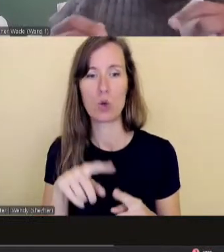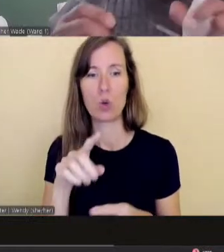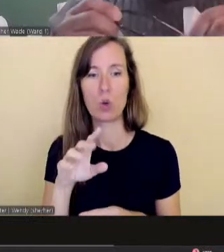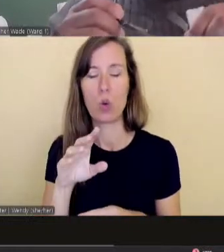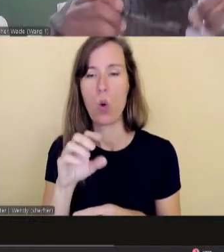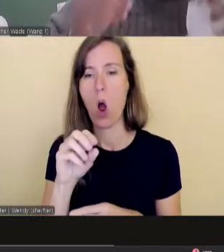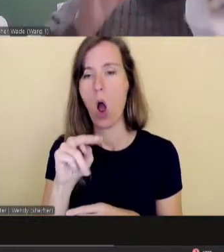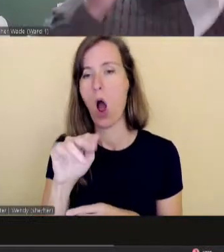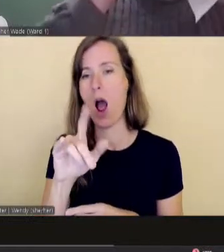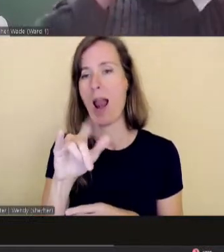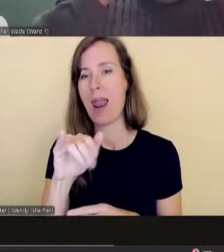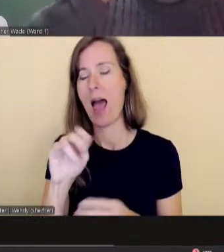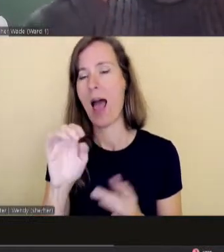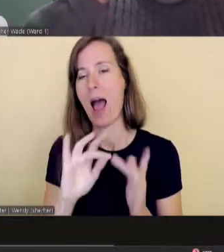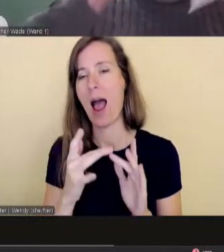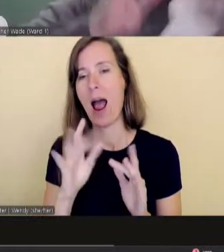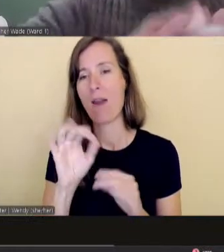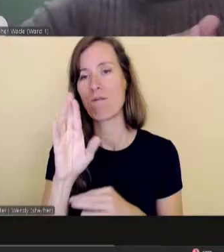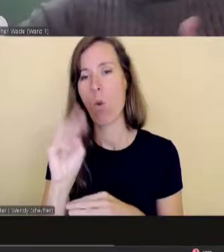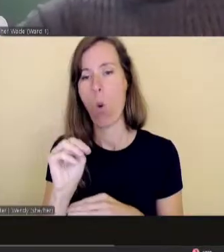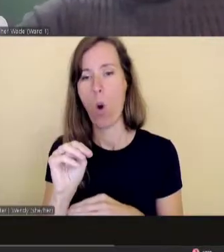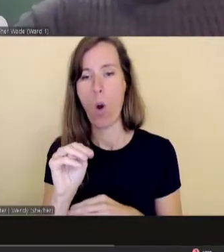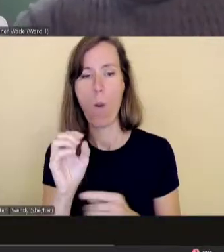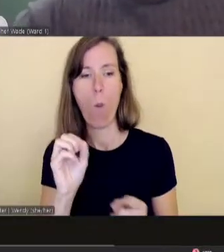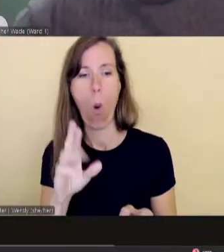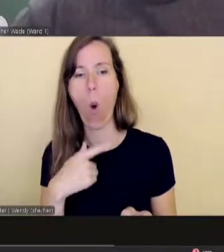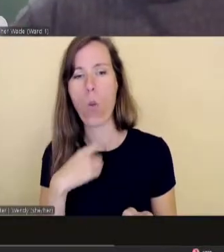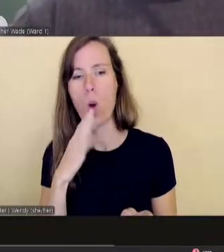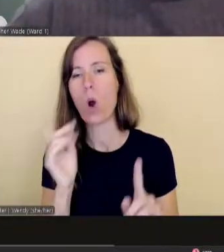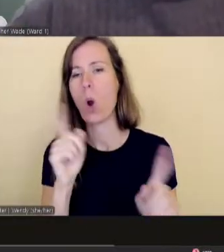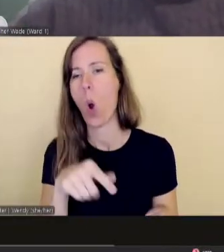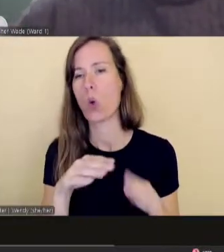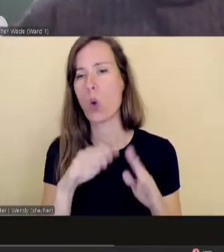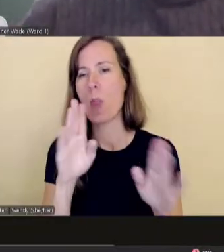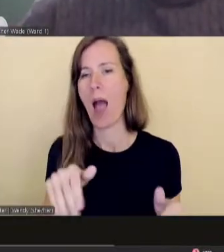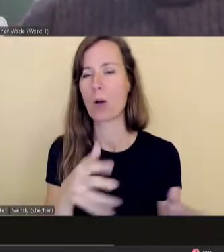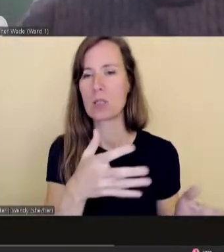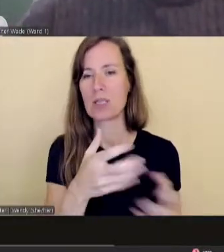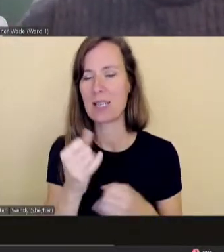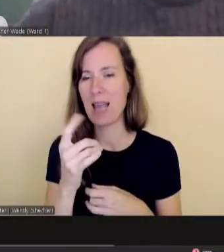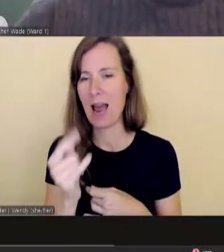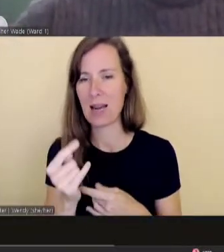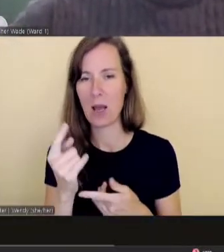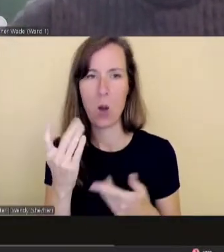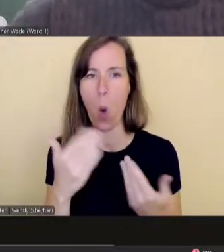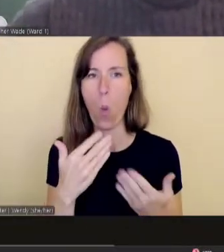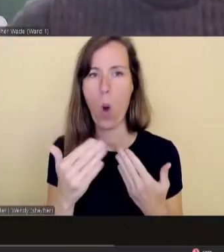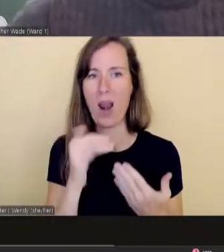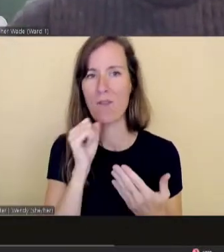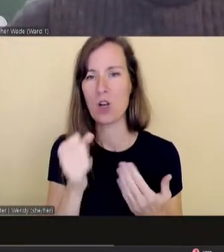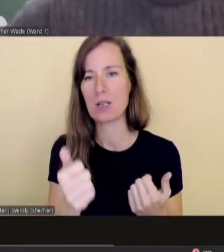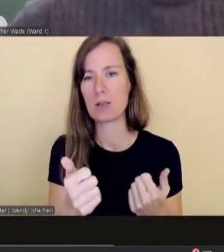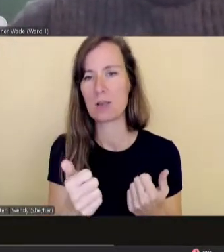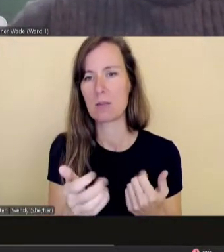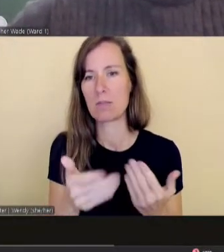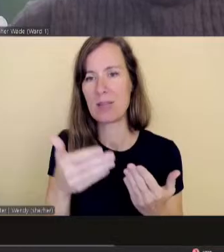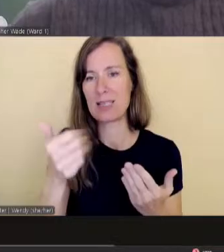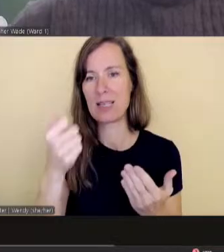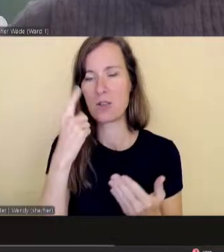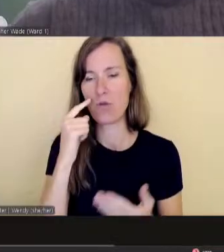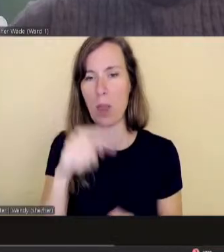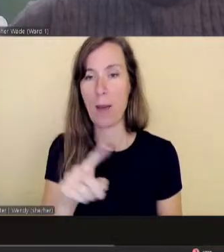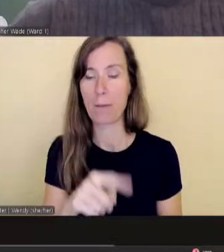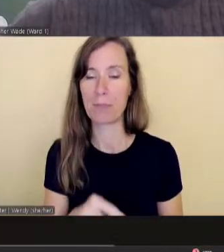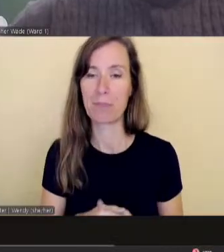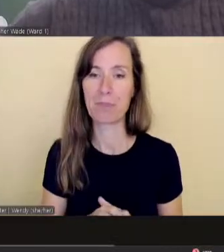we'll go out to their house and retrieve it. Okay. Whatever's most convenient for them. Okay, and that contact information